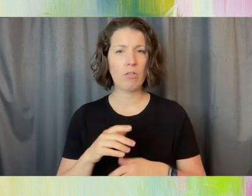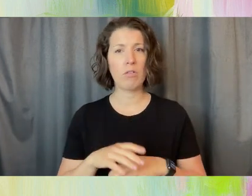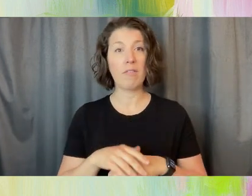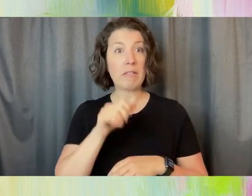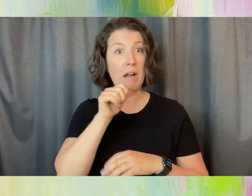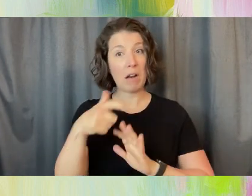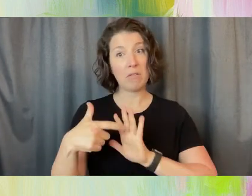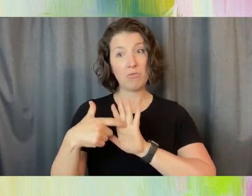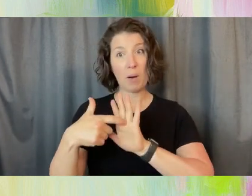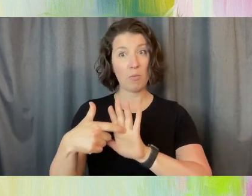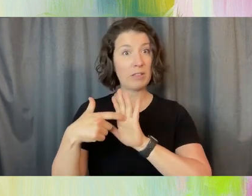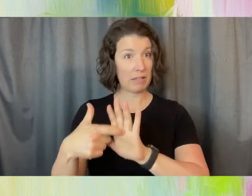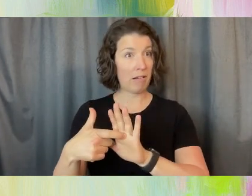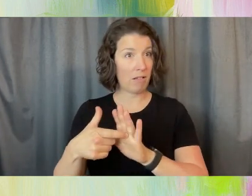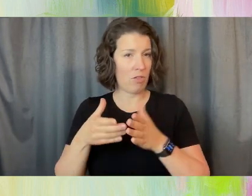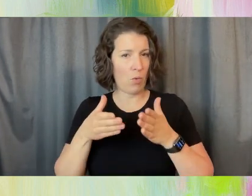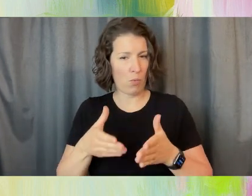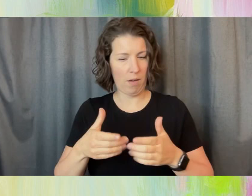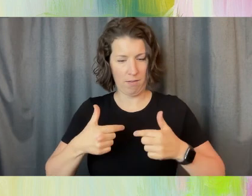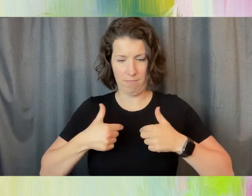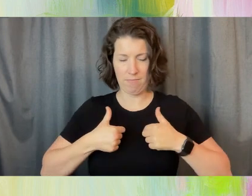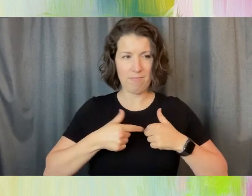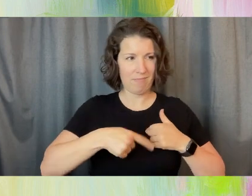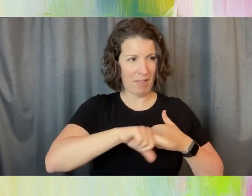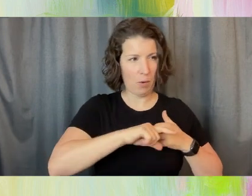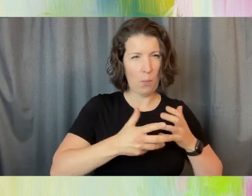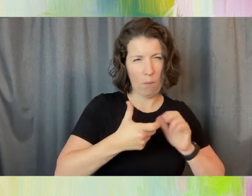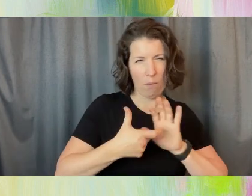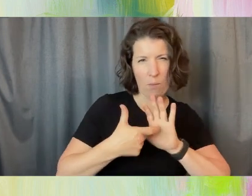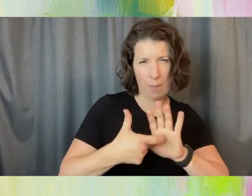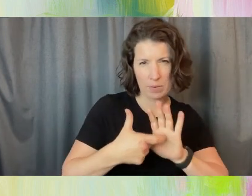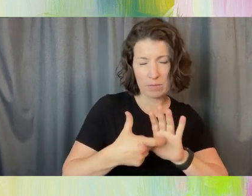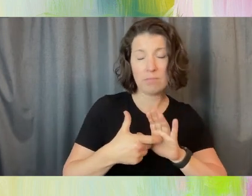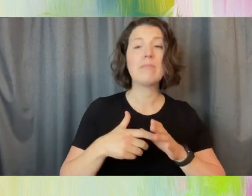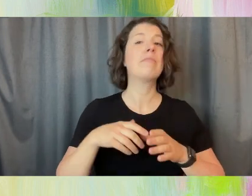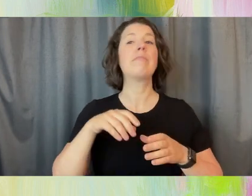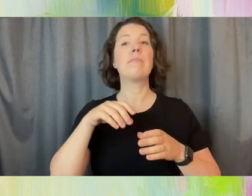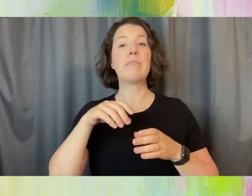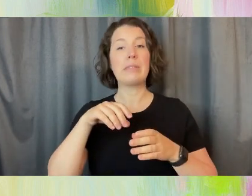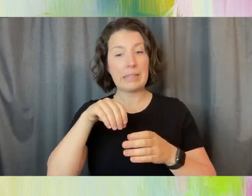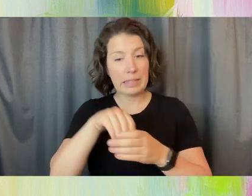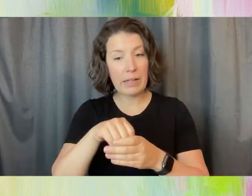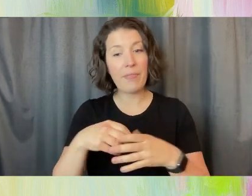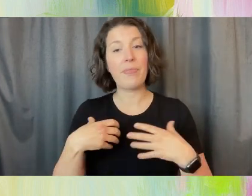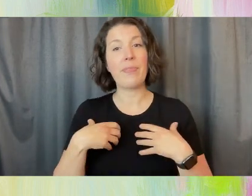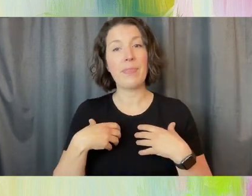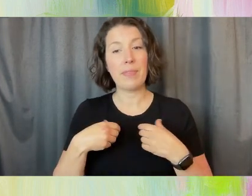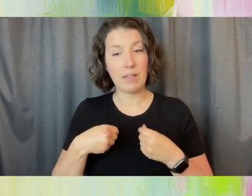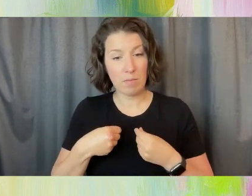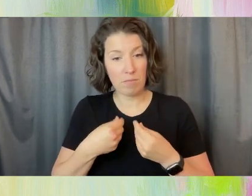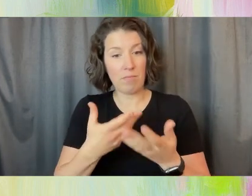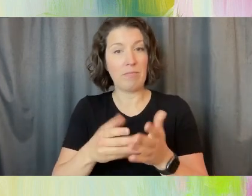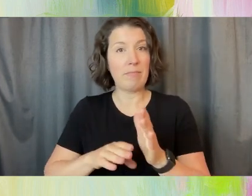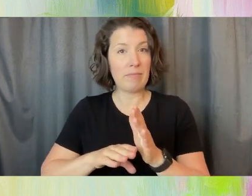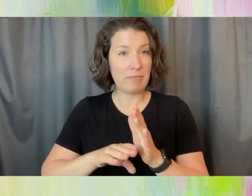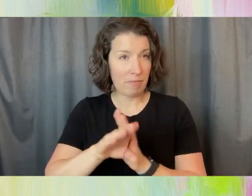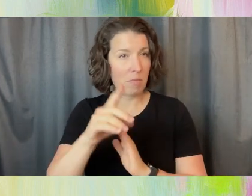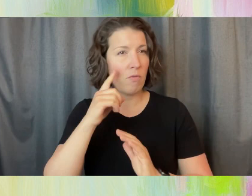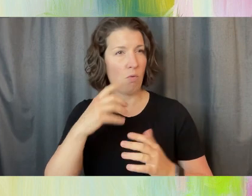as they would like to be represented in the development of the healthcare delivery system. Next slide, please.